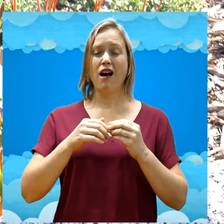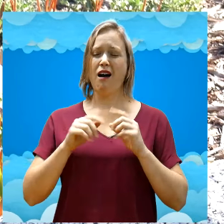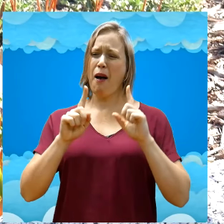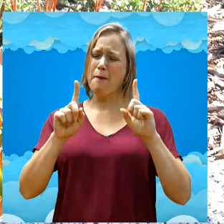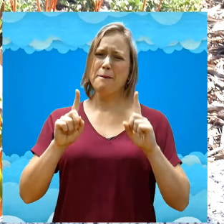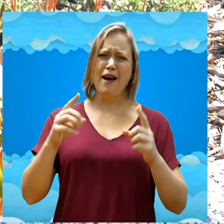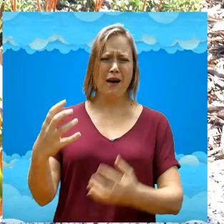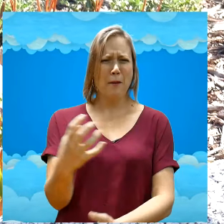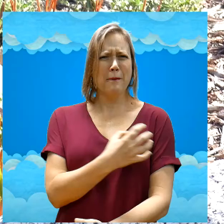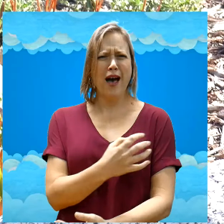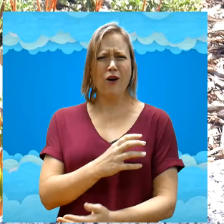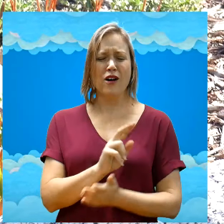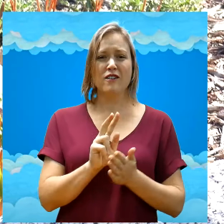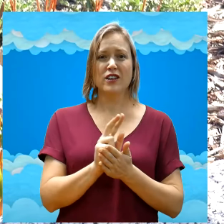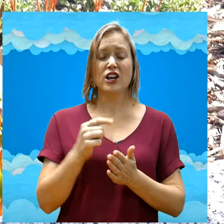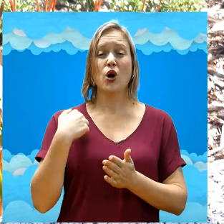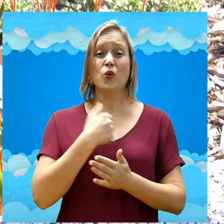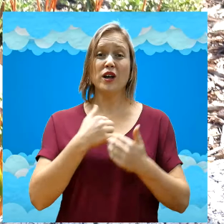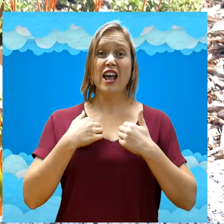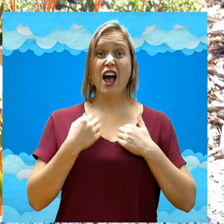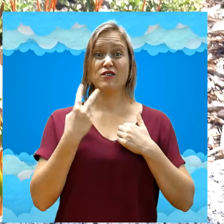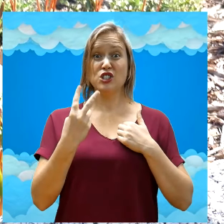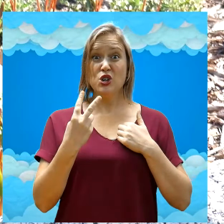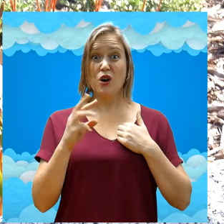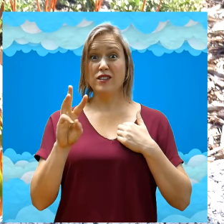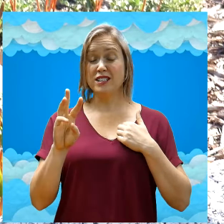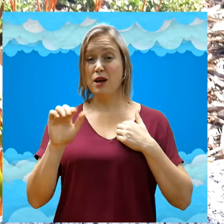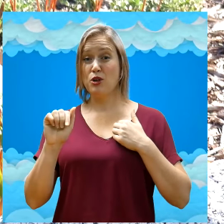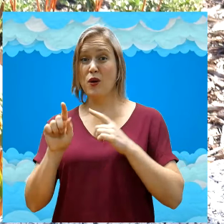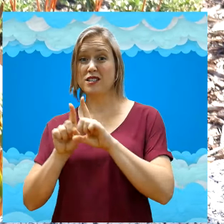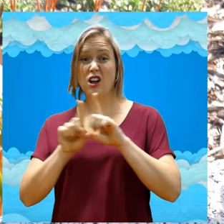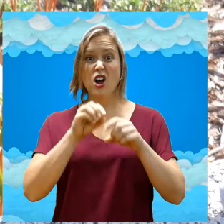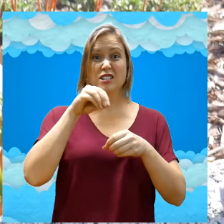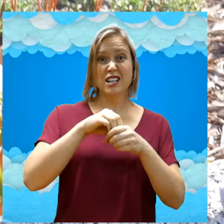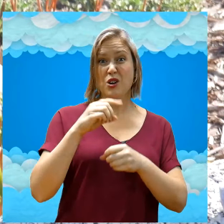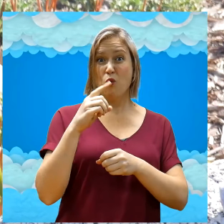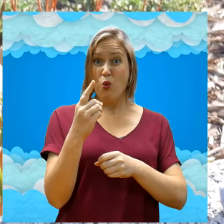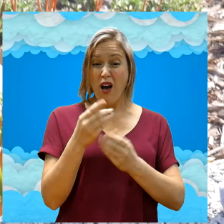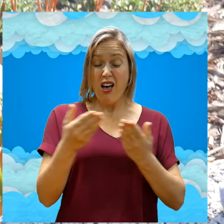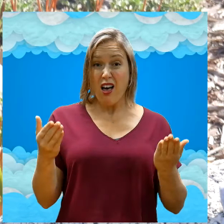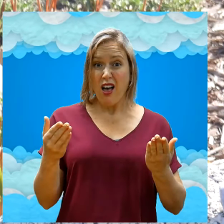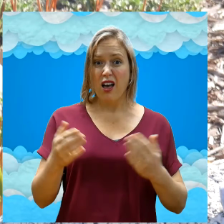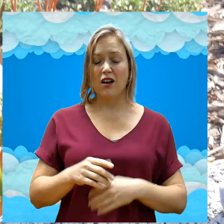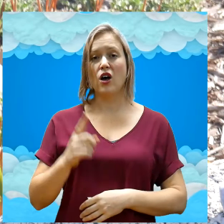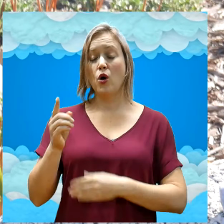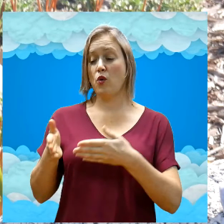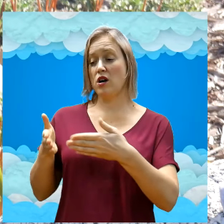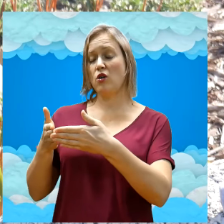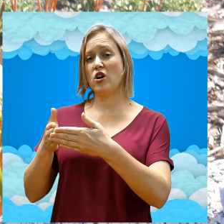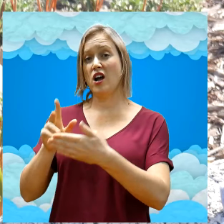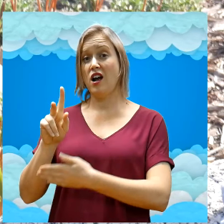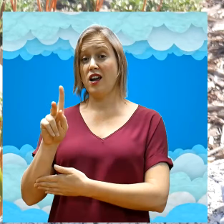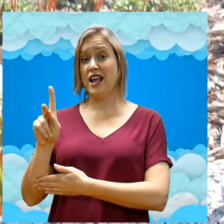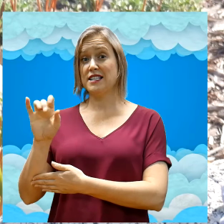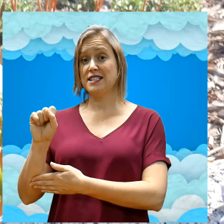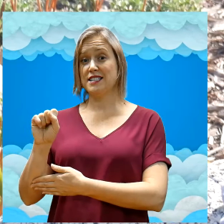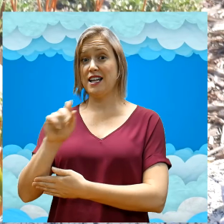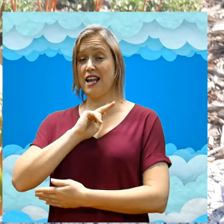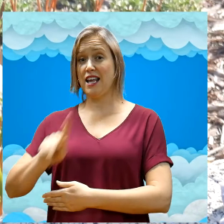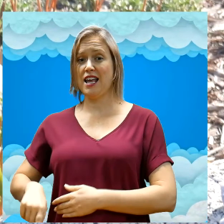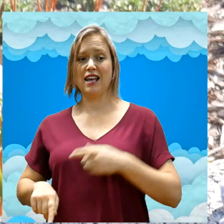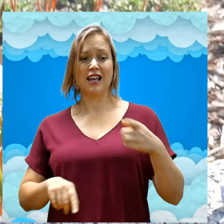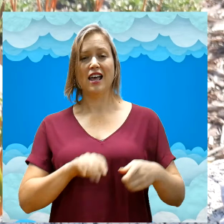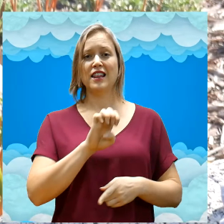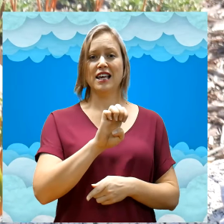video. We have two of the WE stars in one segment. Oh yeah. In one corner, we have the Kansas City King. And in the other corner,